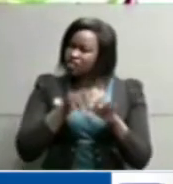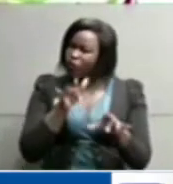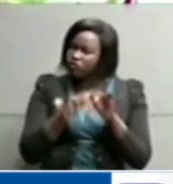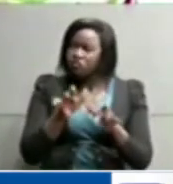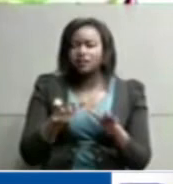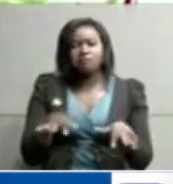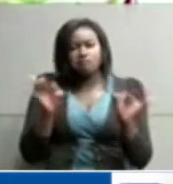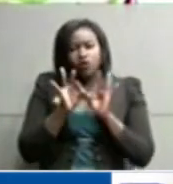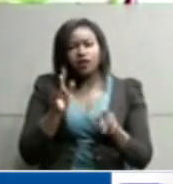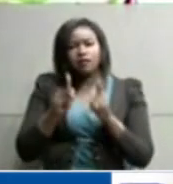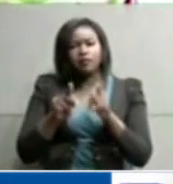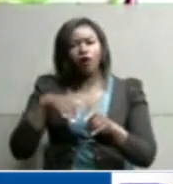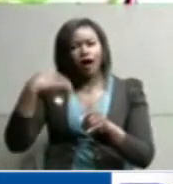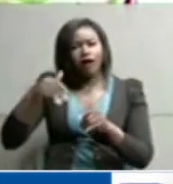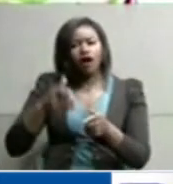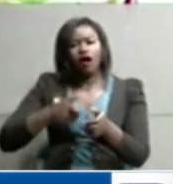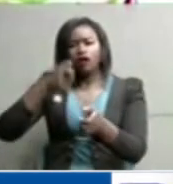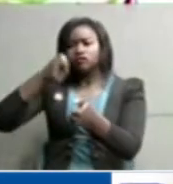and cleaning